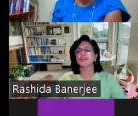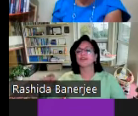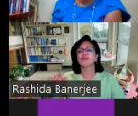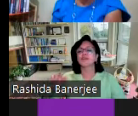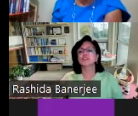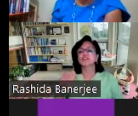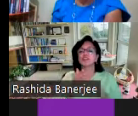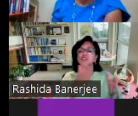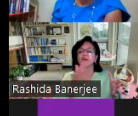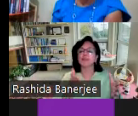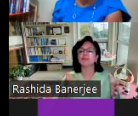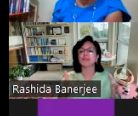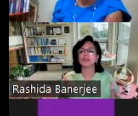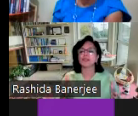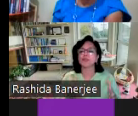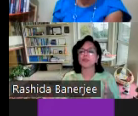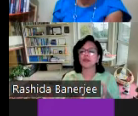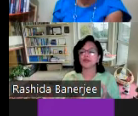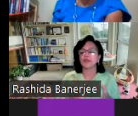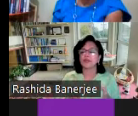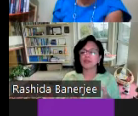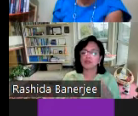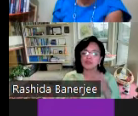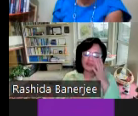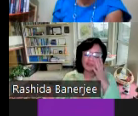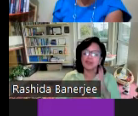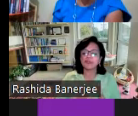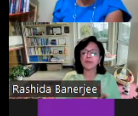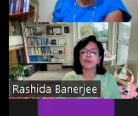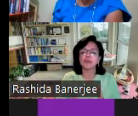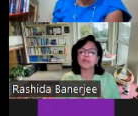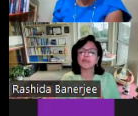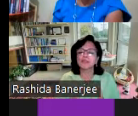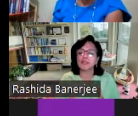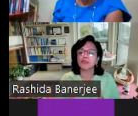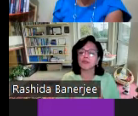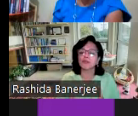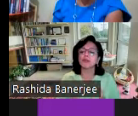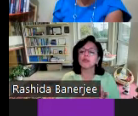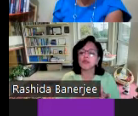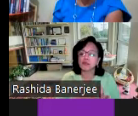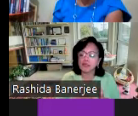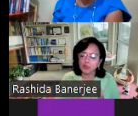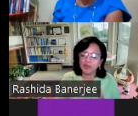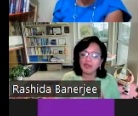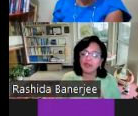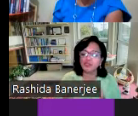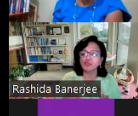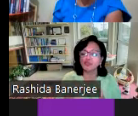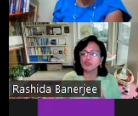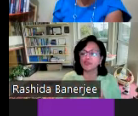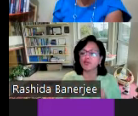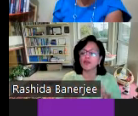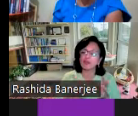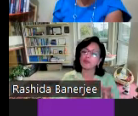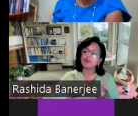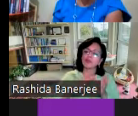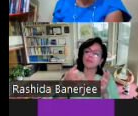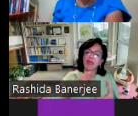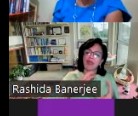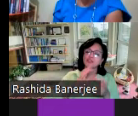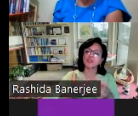right? So it's not just about them telling me that I have an illness. It's about them telling me that what can I do to cure it? And